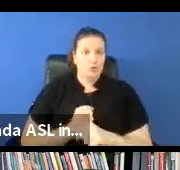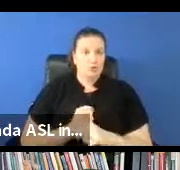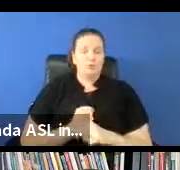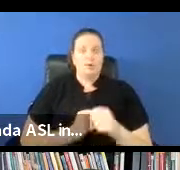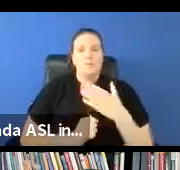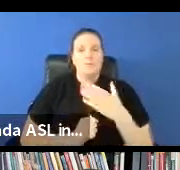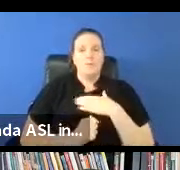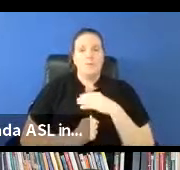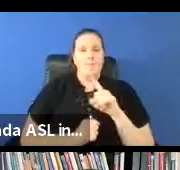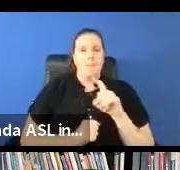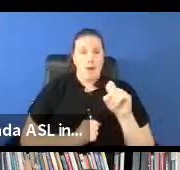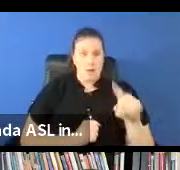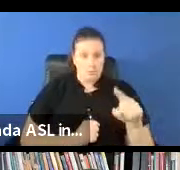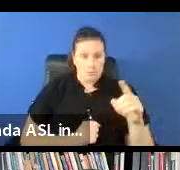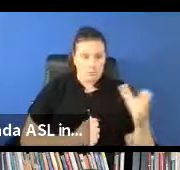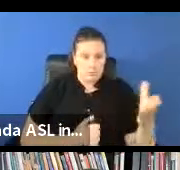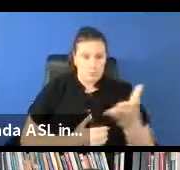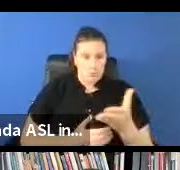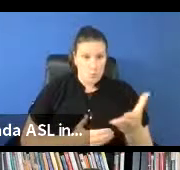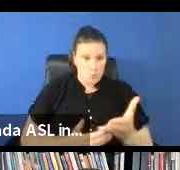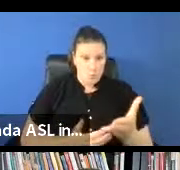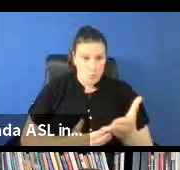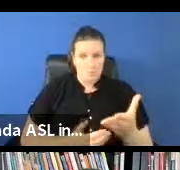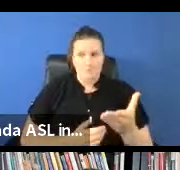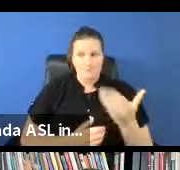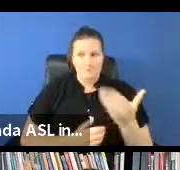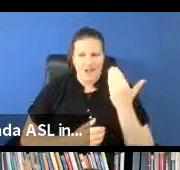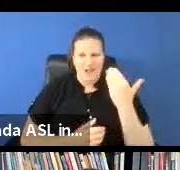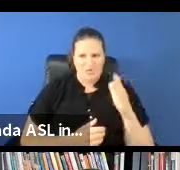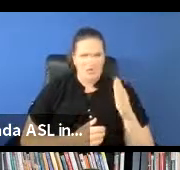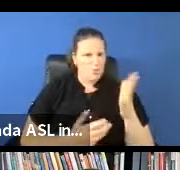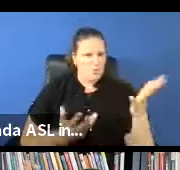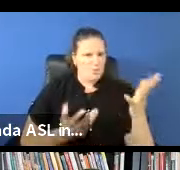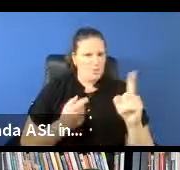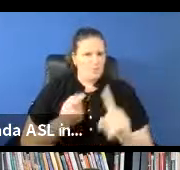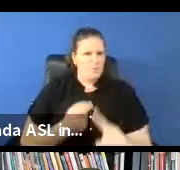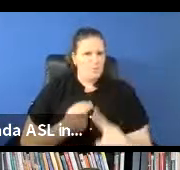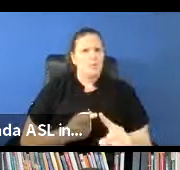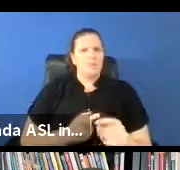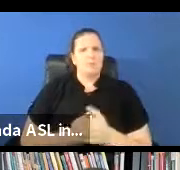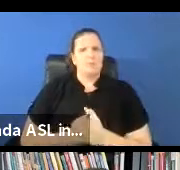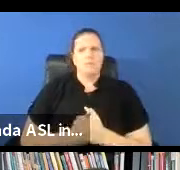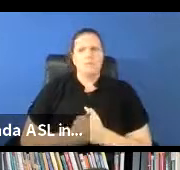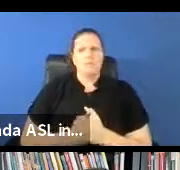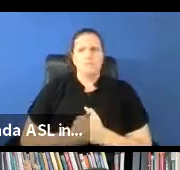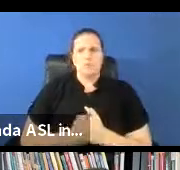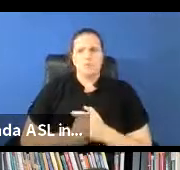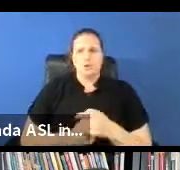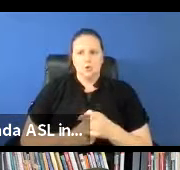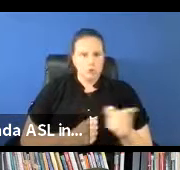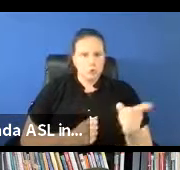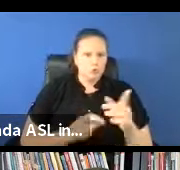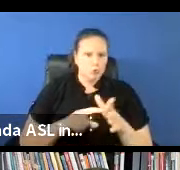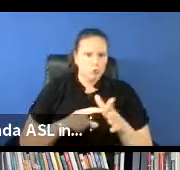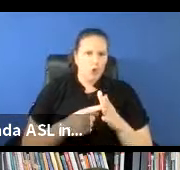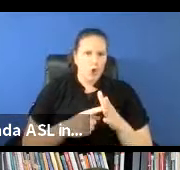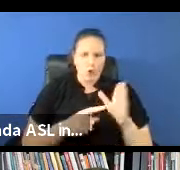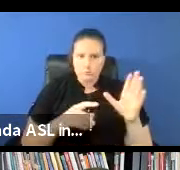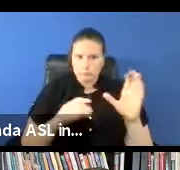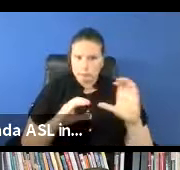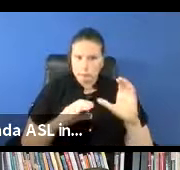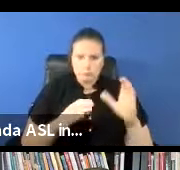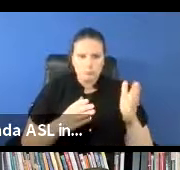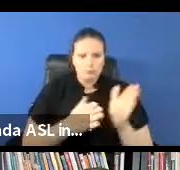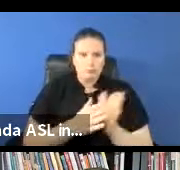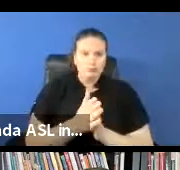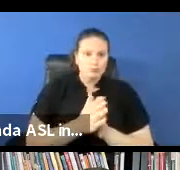my question is, I don't know at what point you guys would start looking at kind of ways to